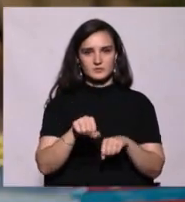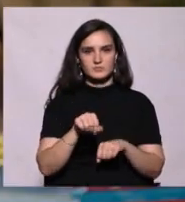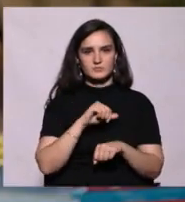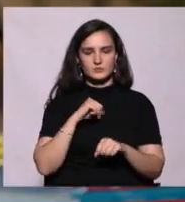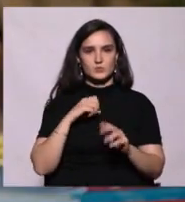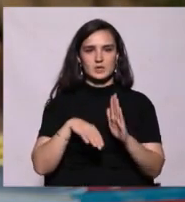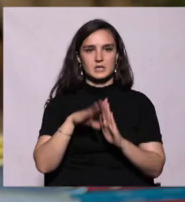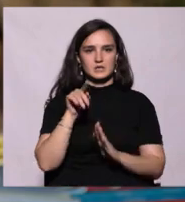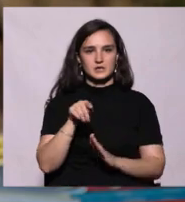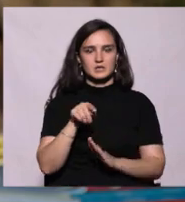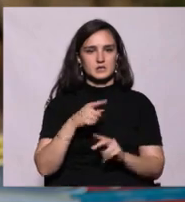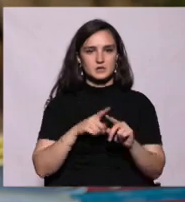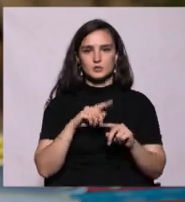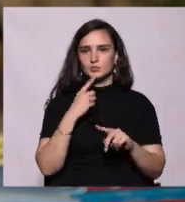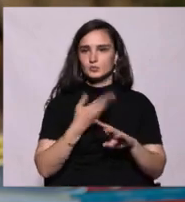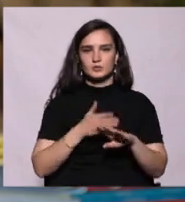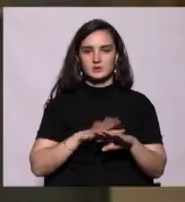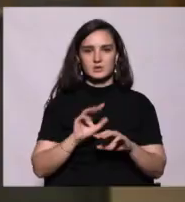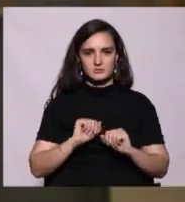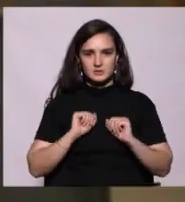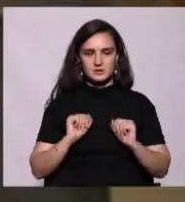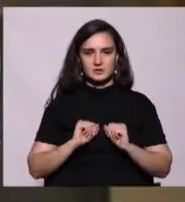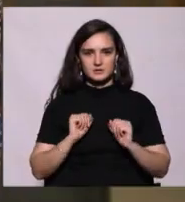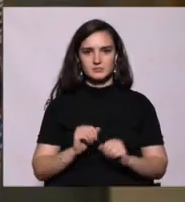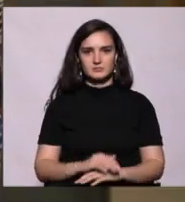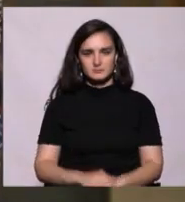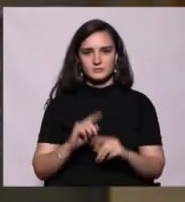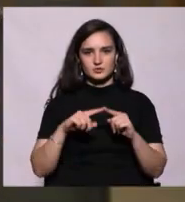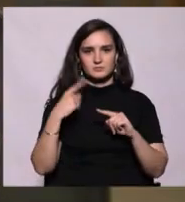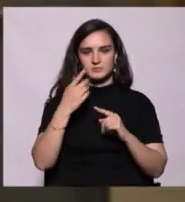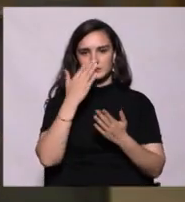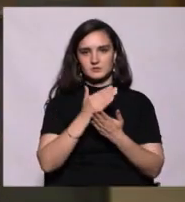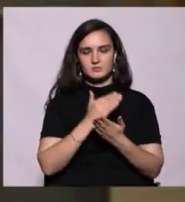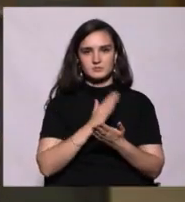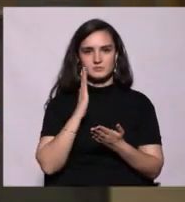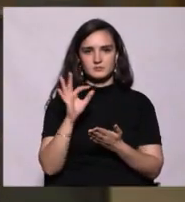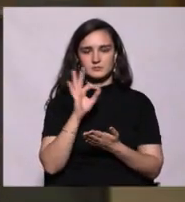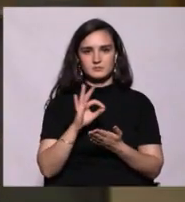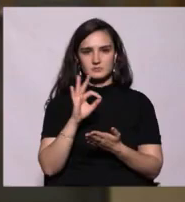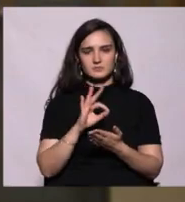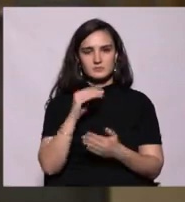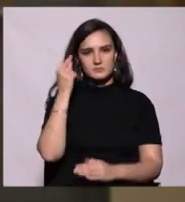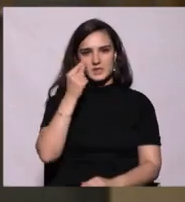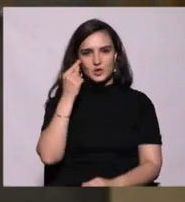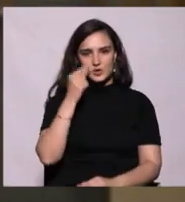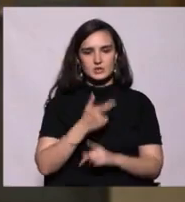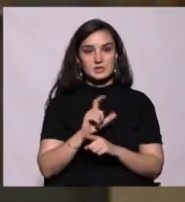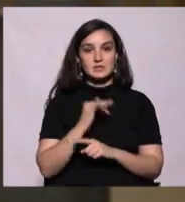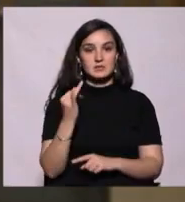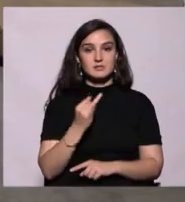better. It's not difficult. Just try. And our next lesson will be about psychology, a very